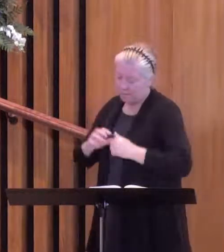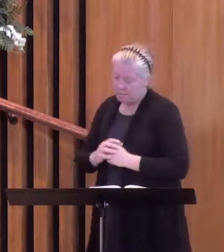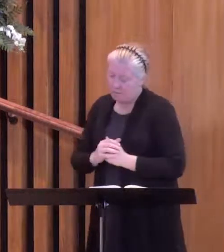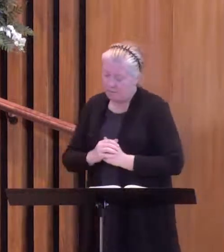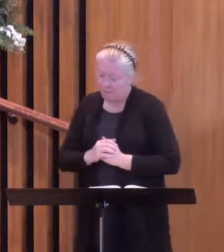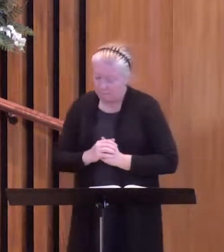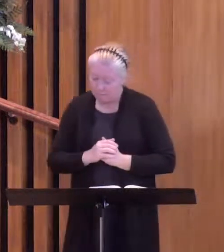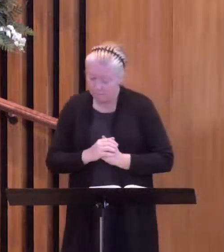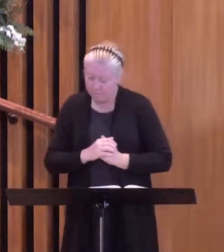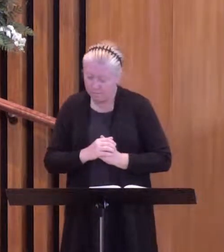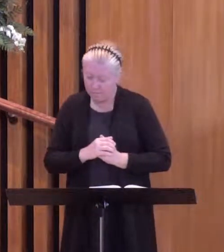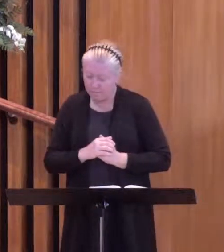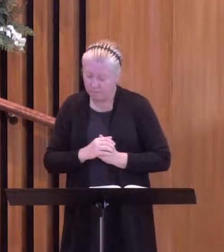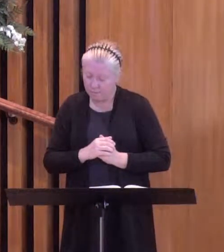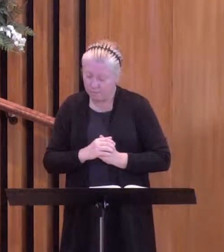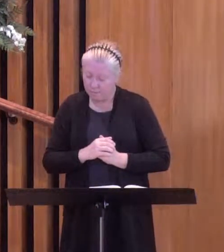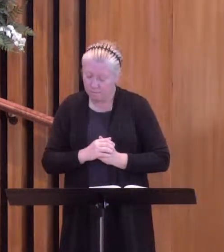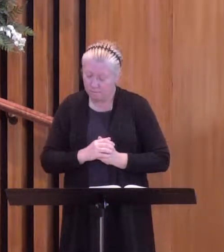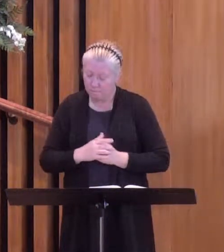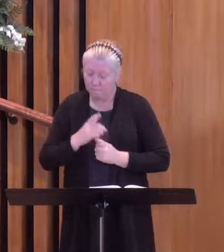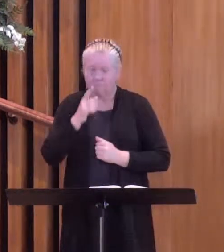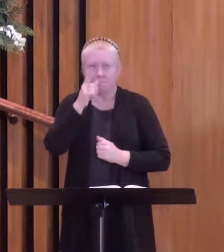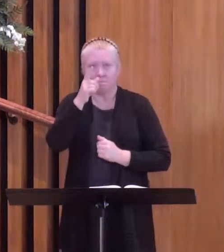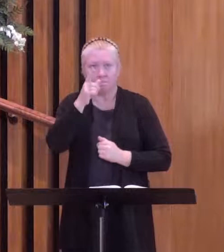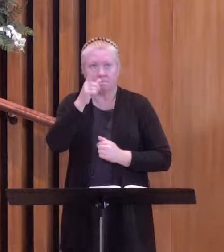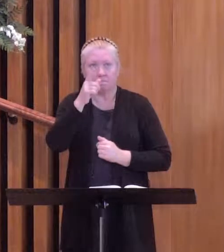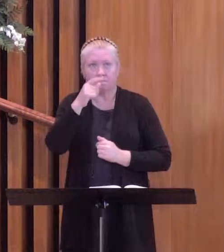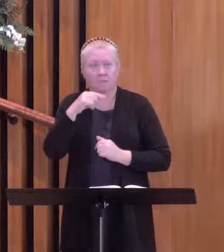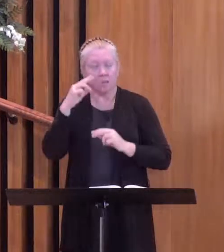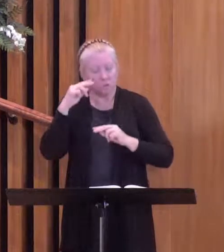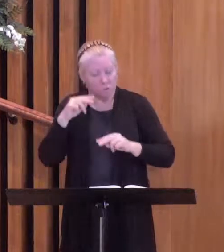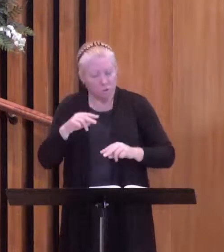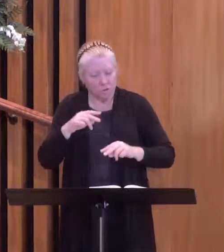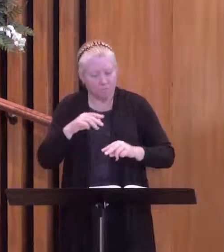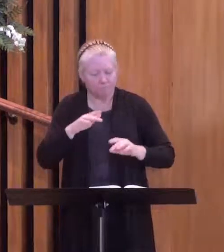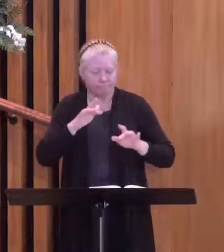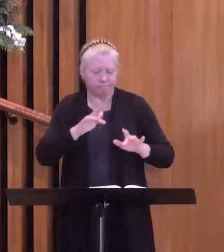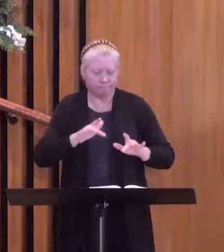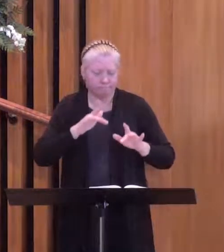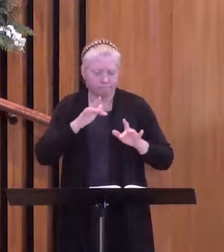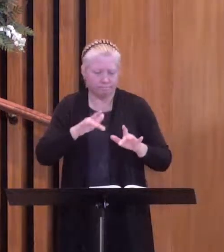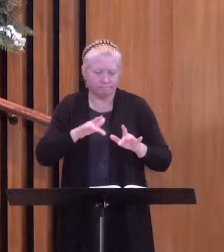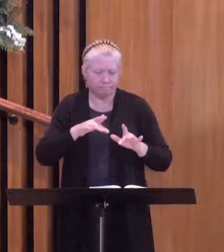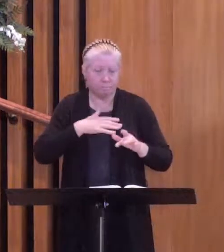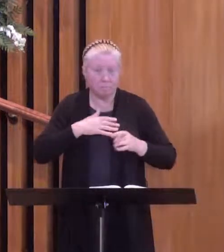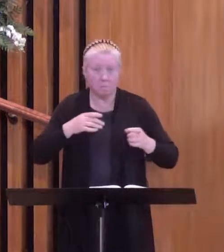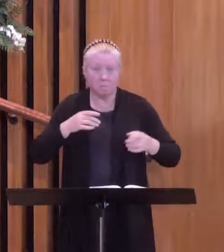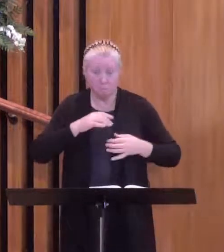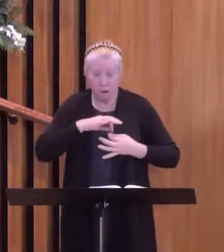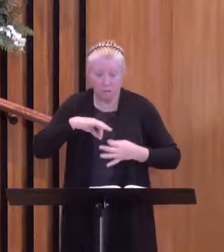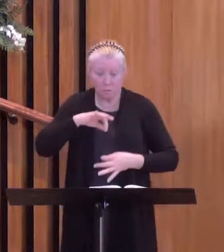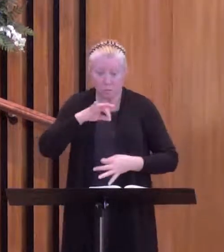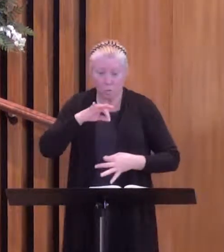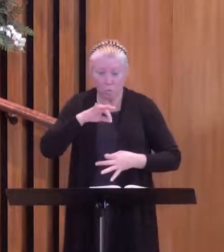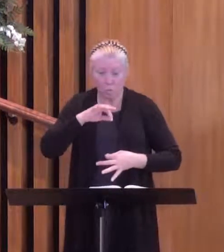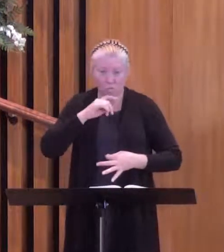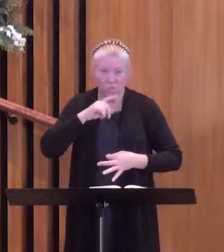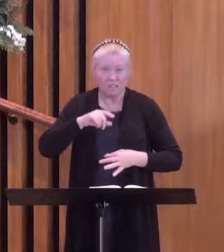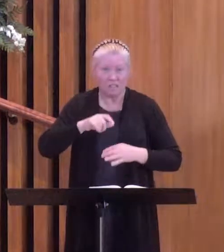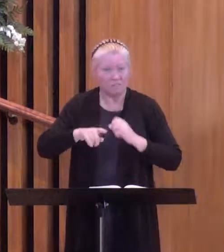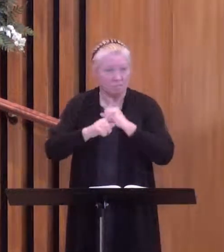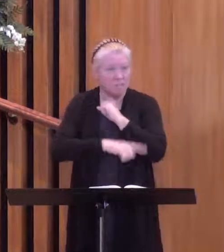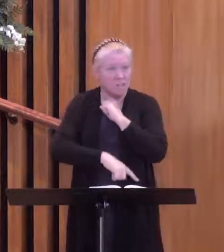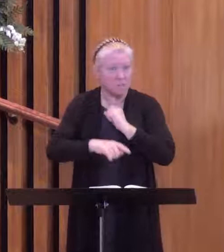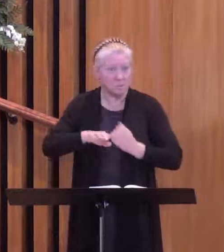living. For he has freed my soul from death, my eyes from tears, my